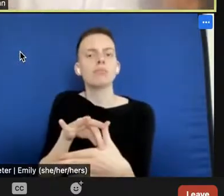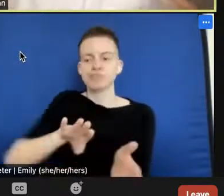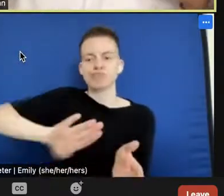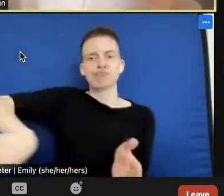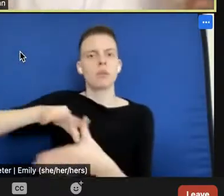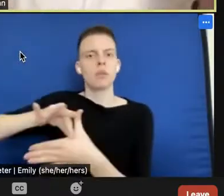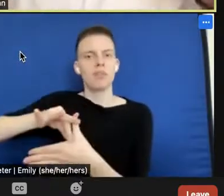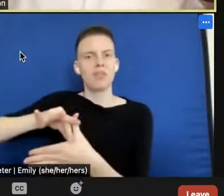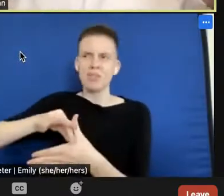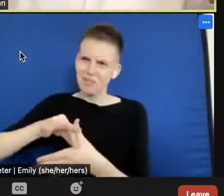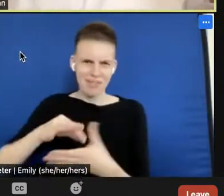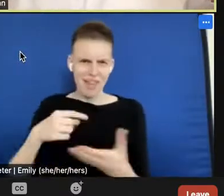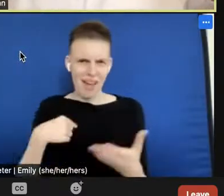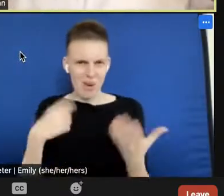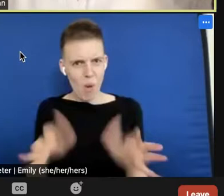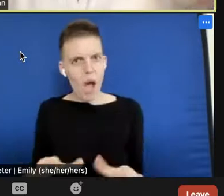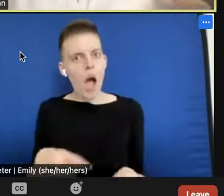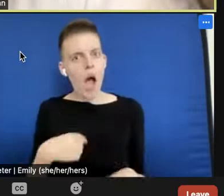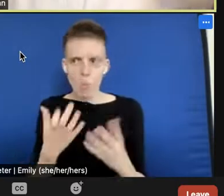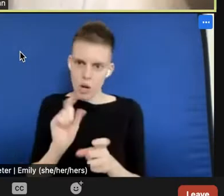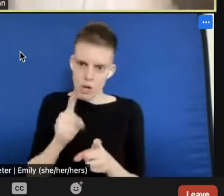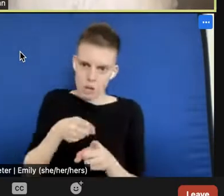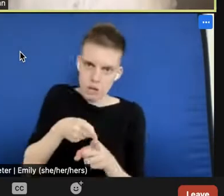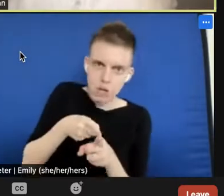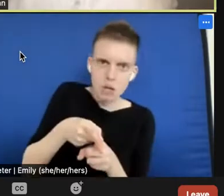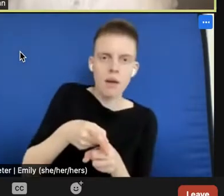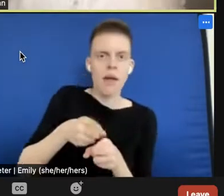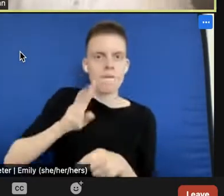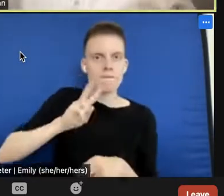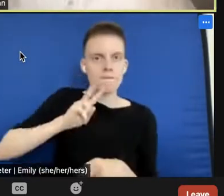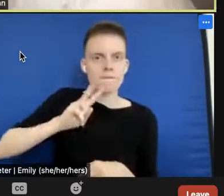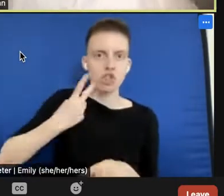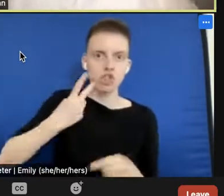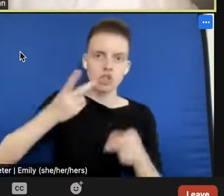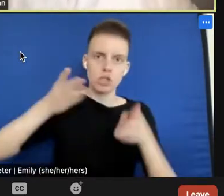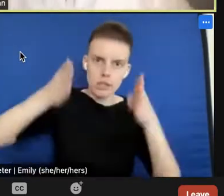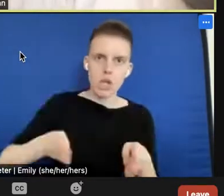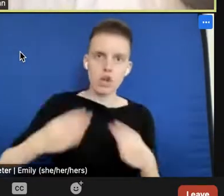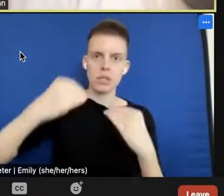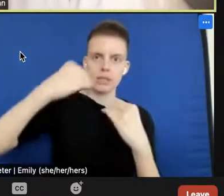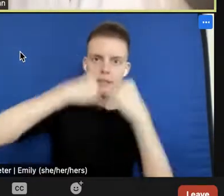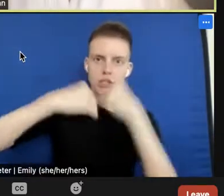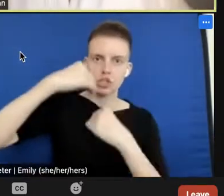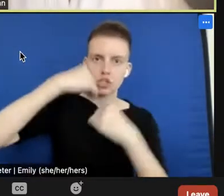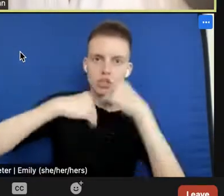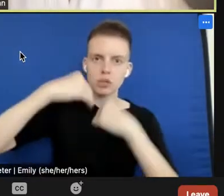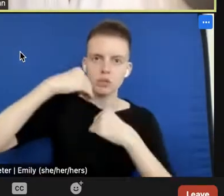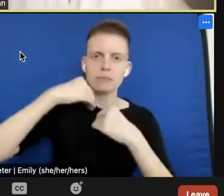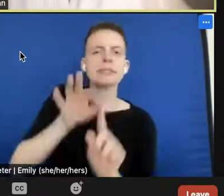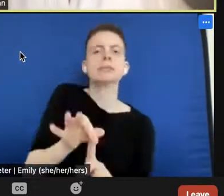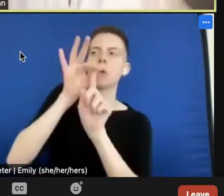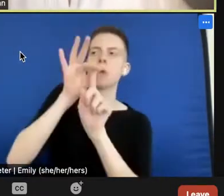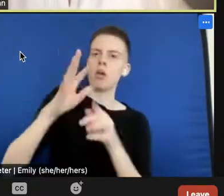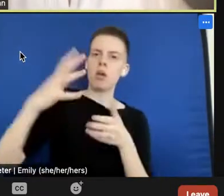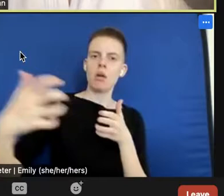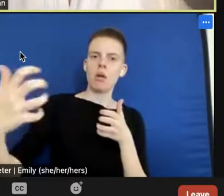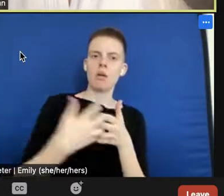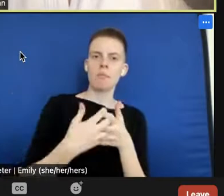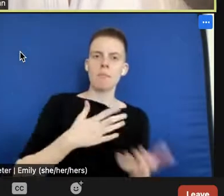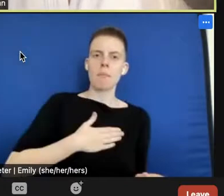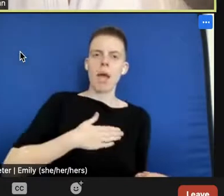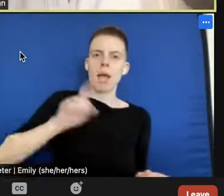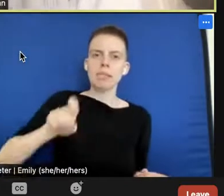for people who like a non-meat dish, right? I want something that's special to my needs